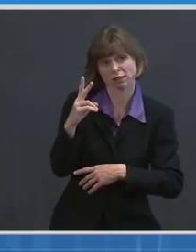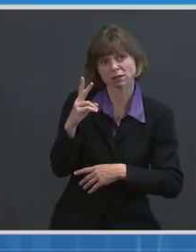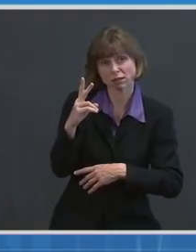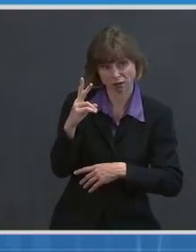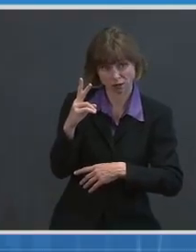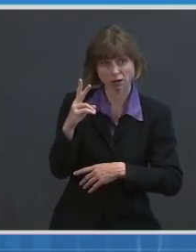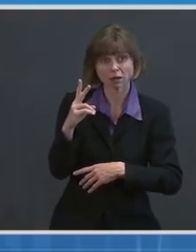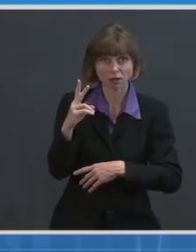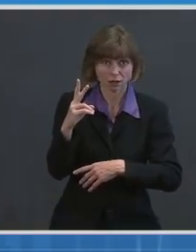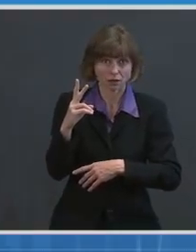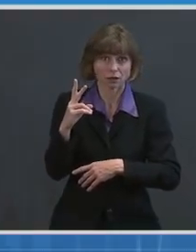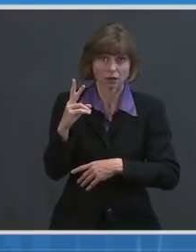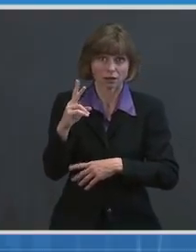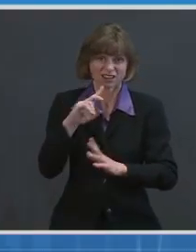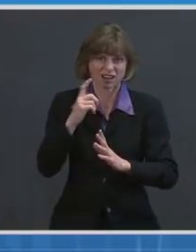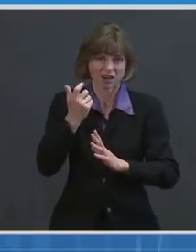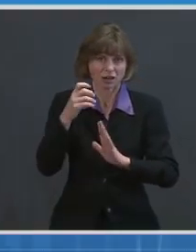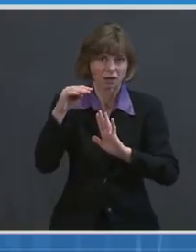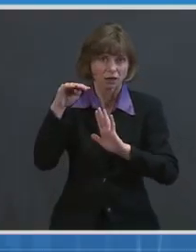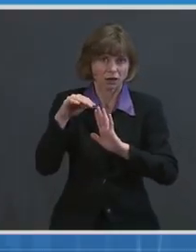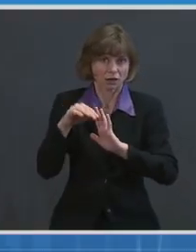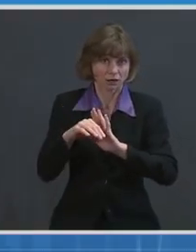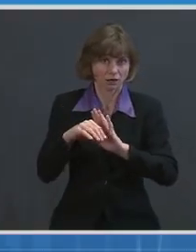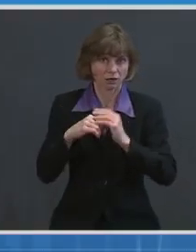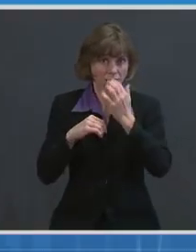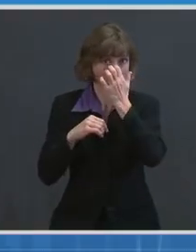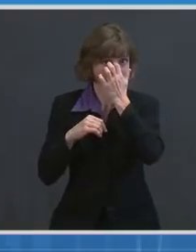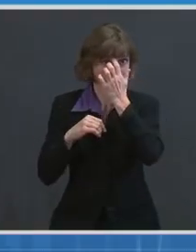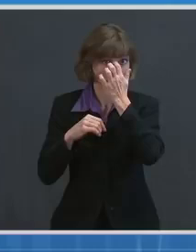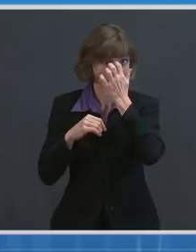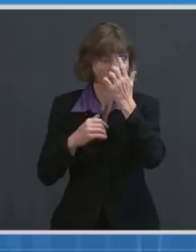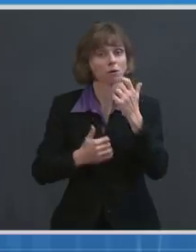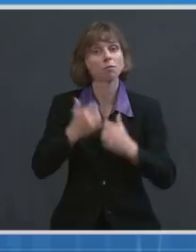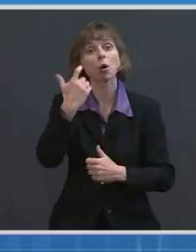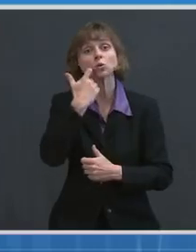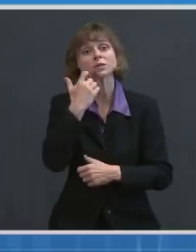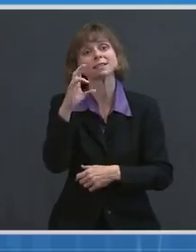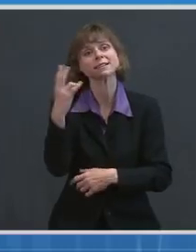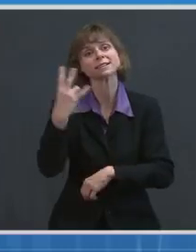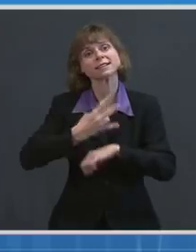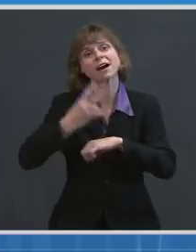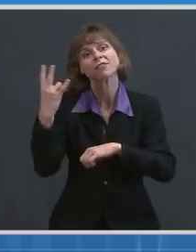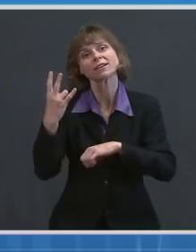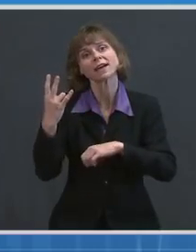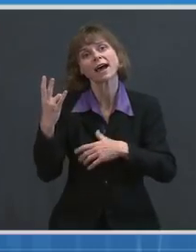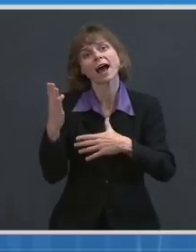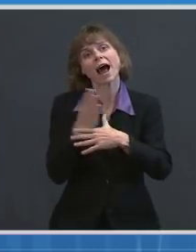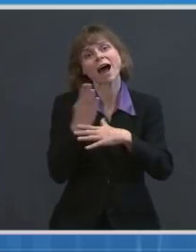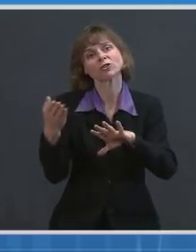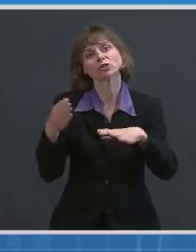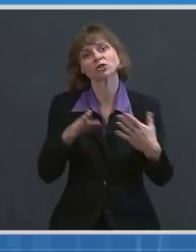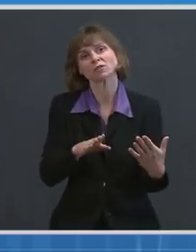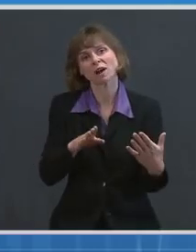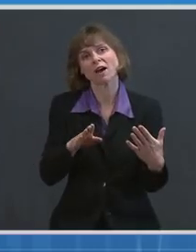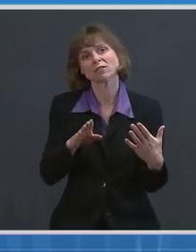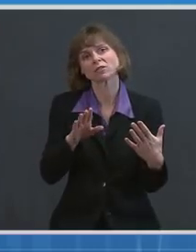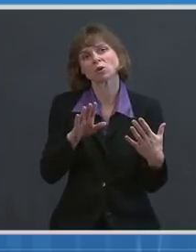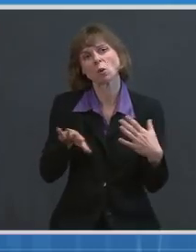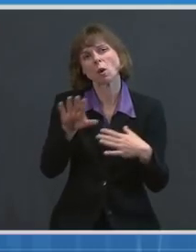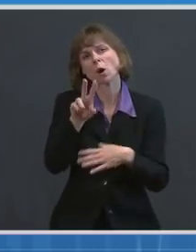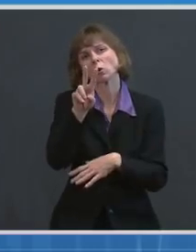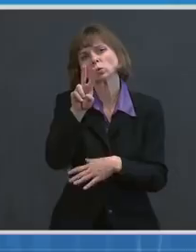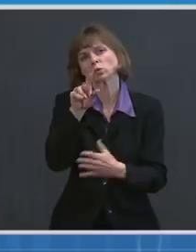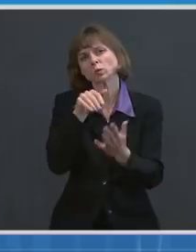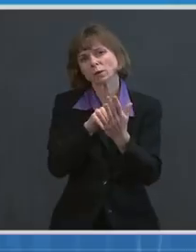leveling off of the decline. And the most recent 7-day average of deaths is slightly lower than 2,000